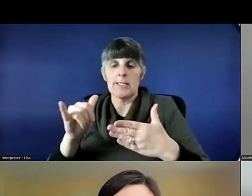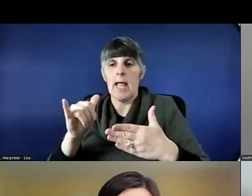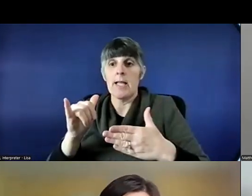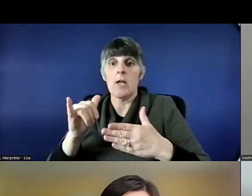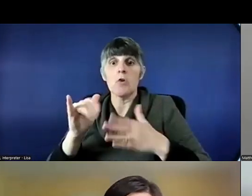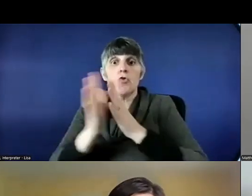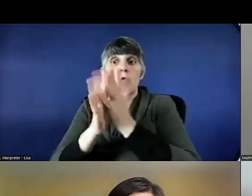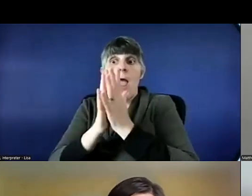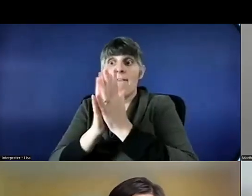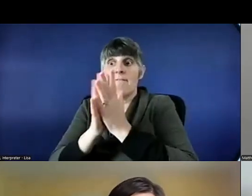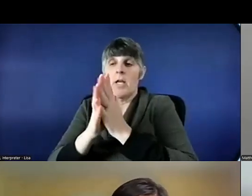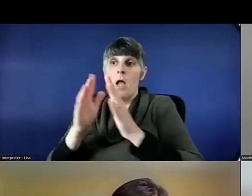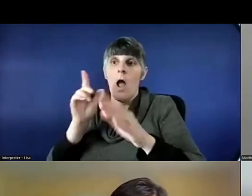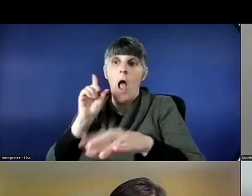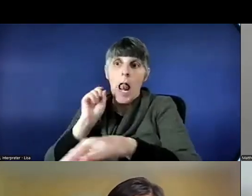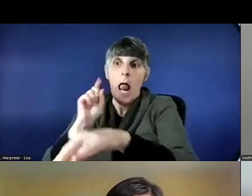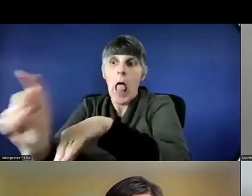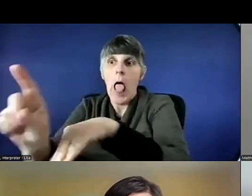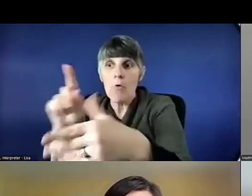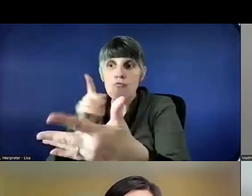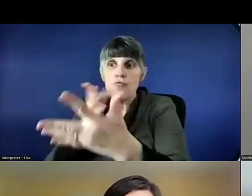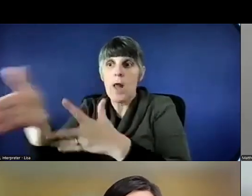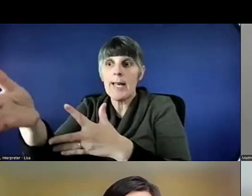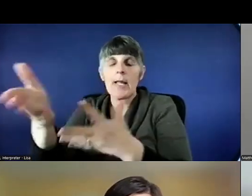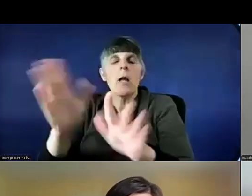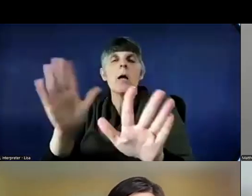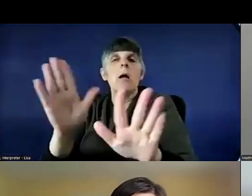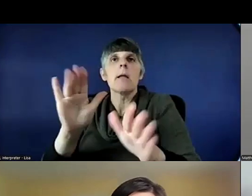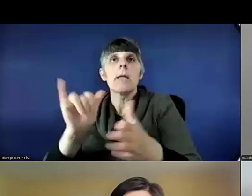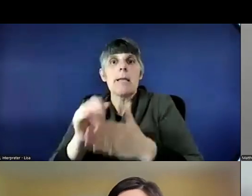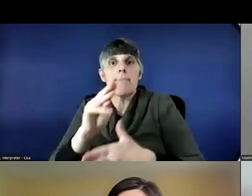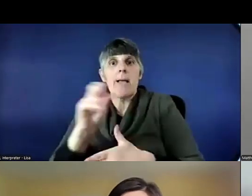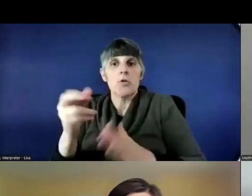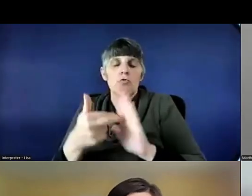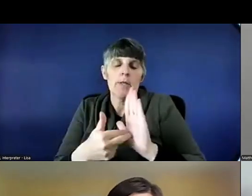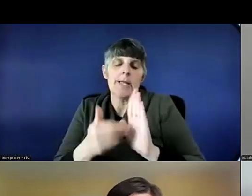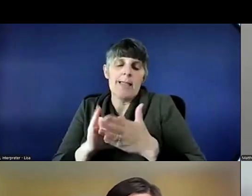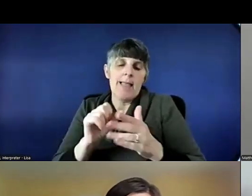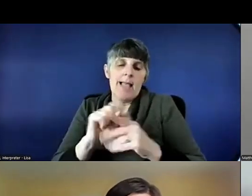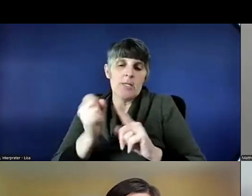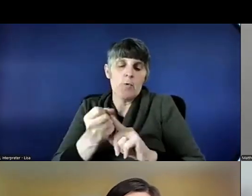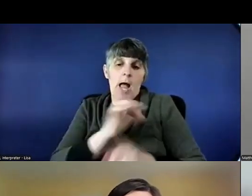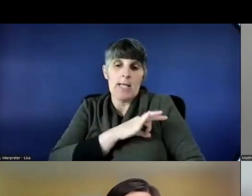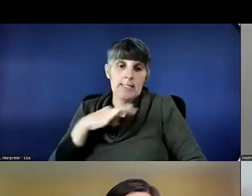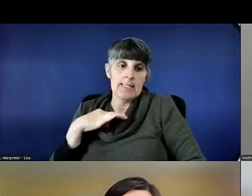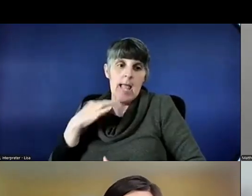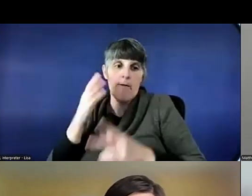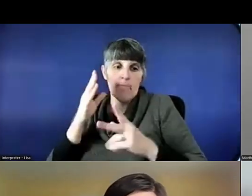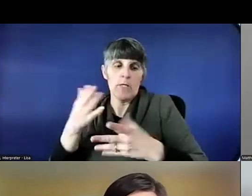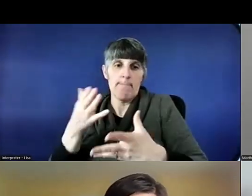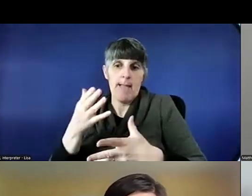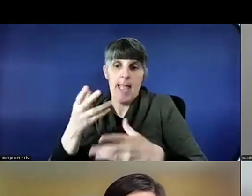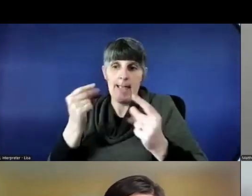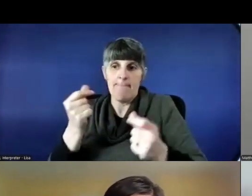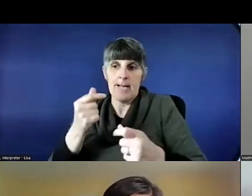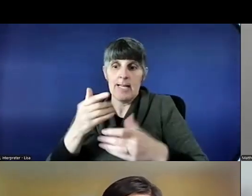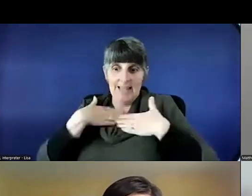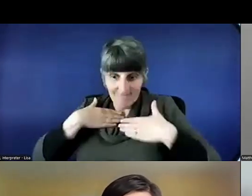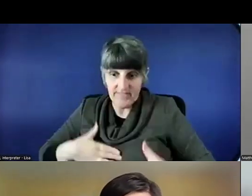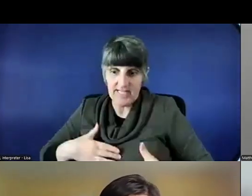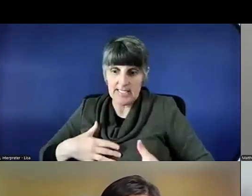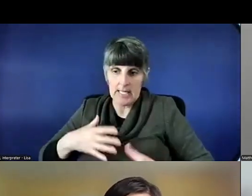traffic. Well, yes, like under Massachusetts regulations, in that instance, a staff person may kind of immediately